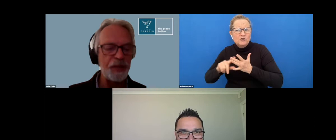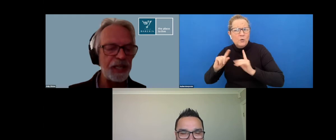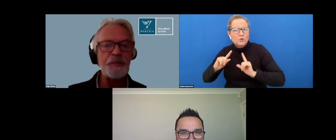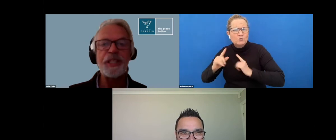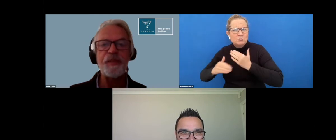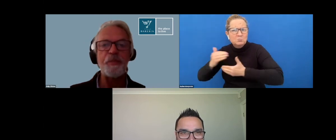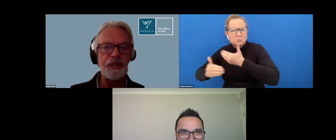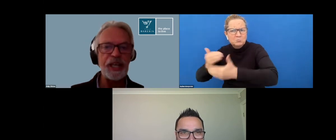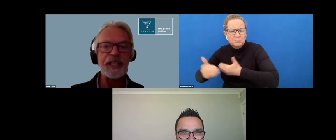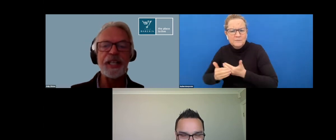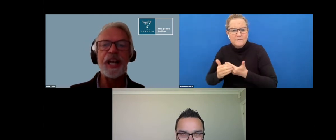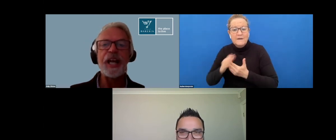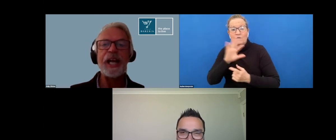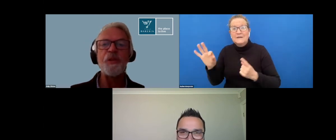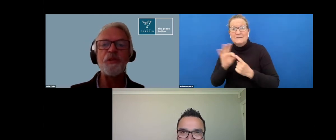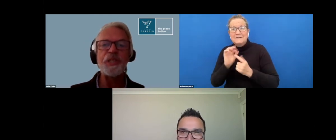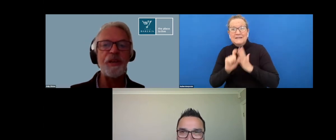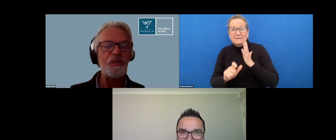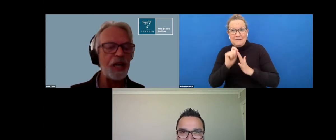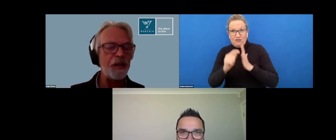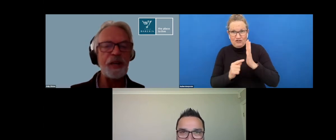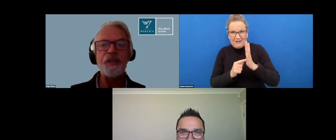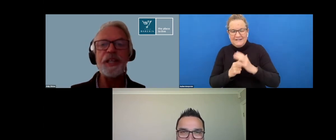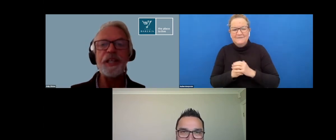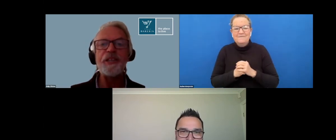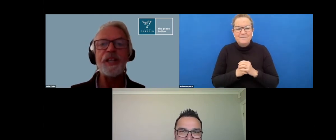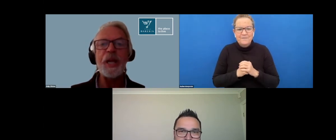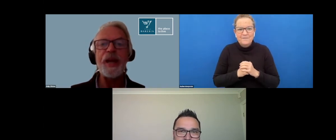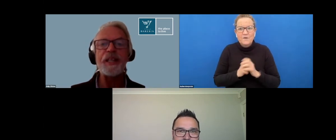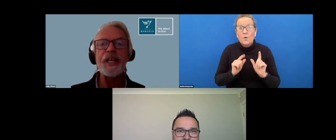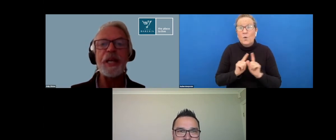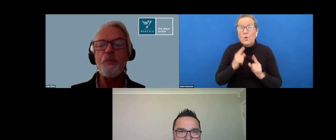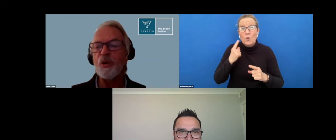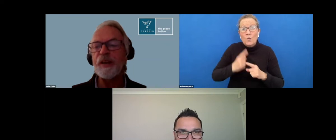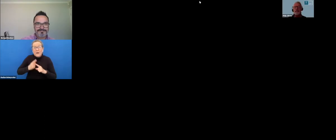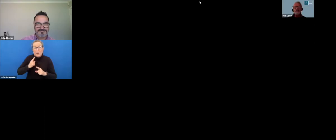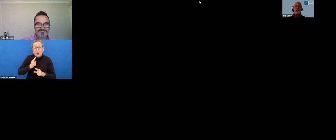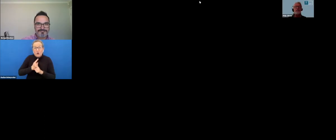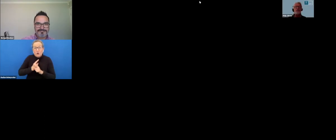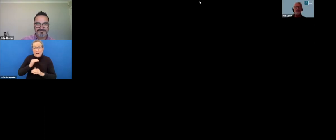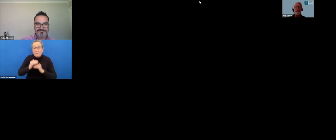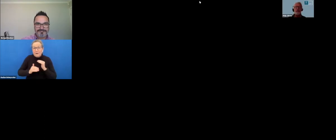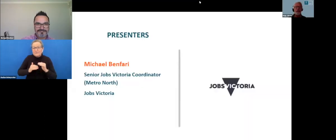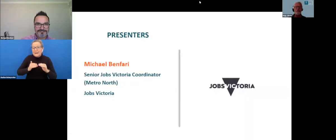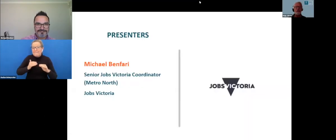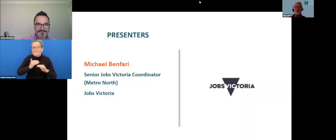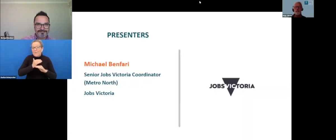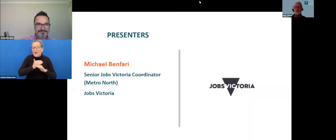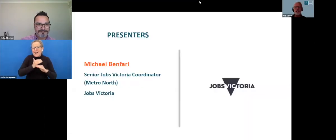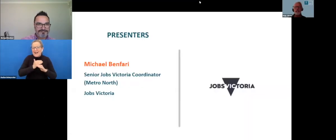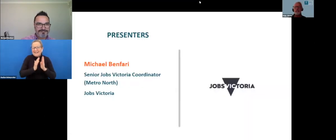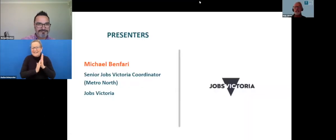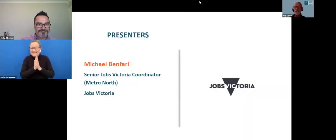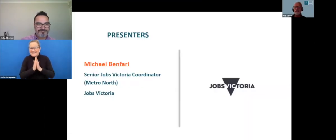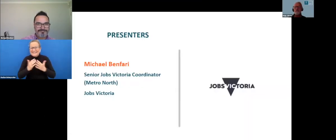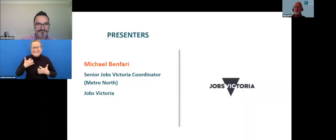disability specific project and we'll also briefly mention about employer incentives about how employers